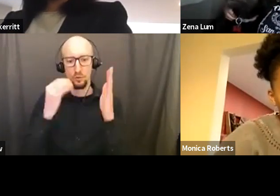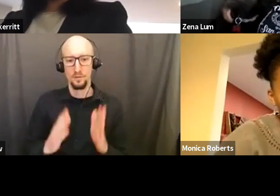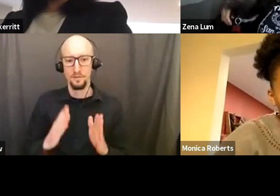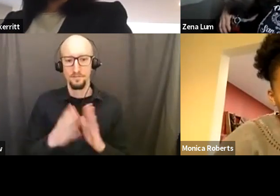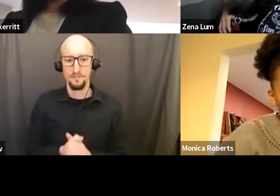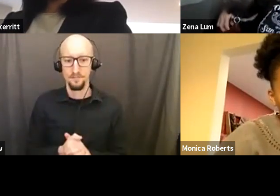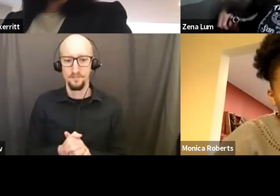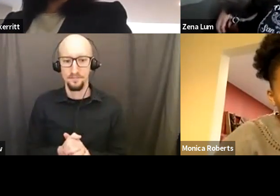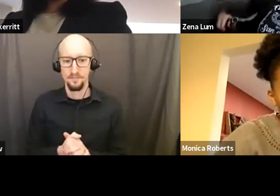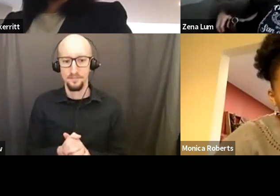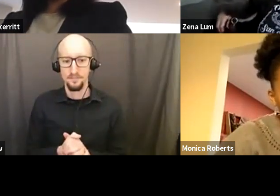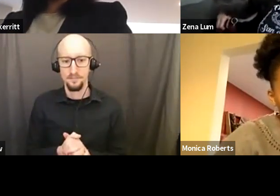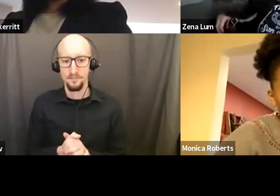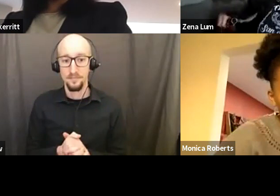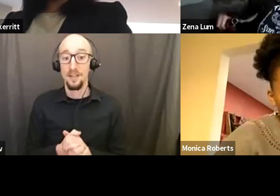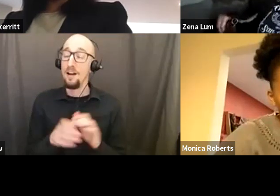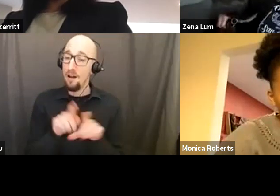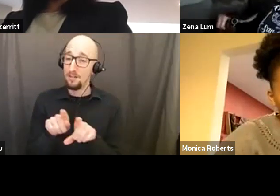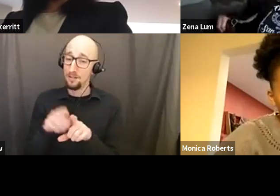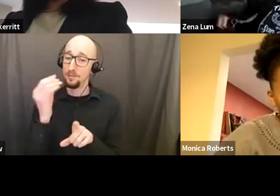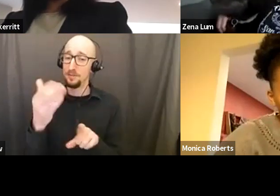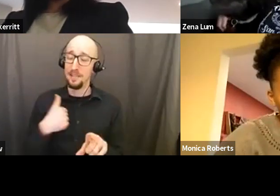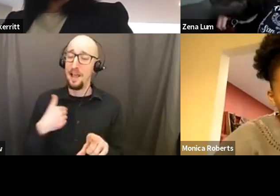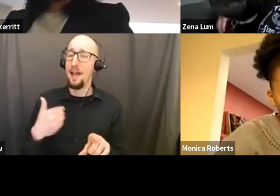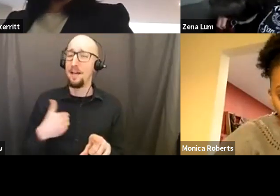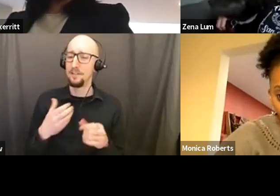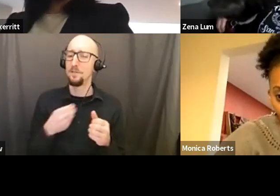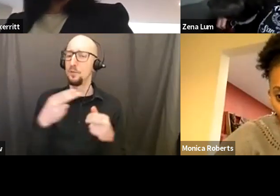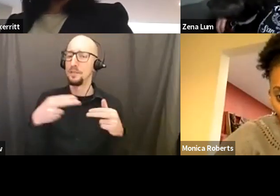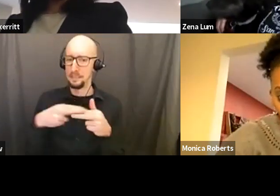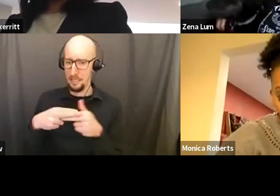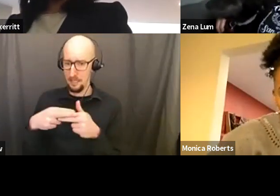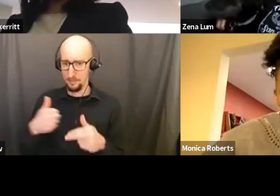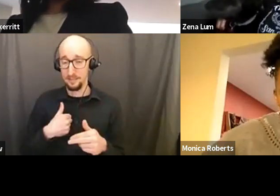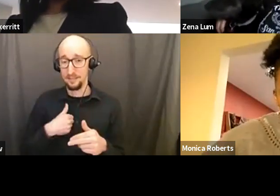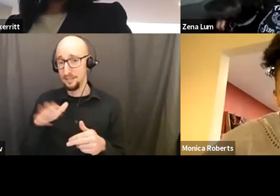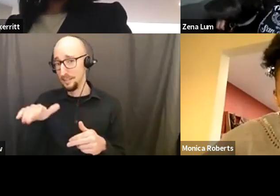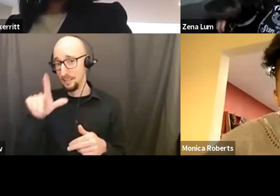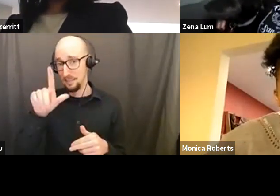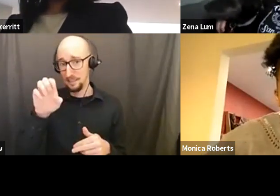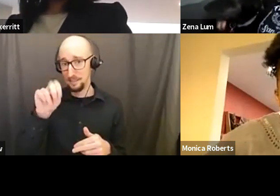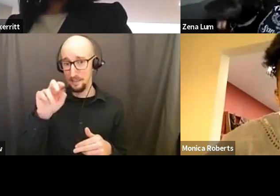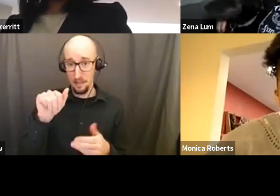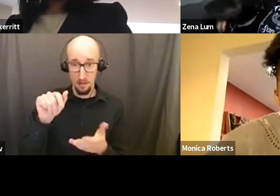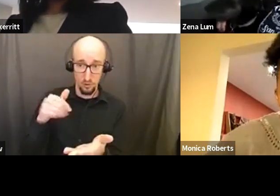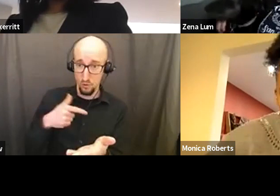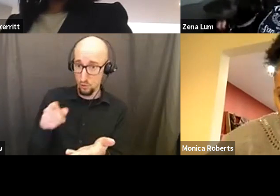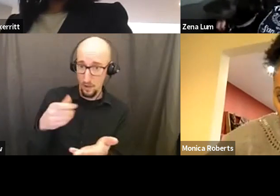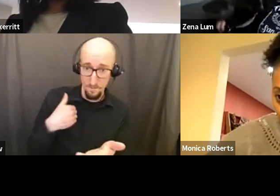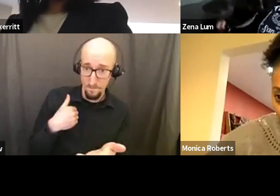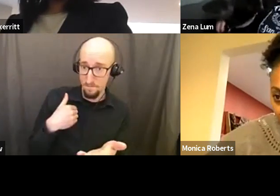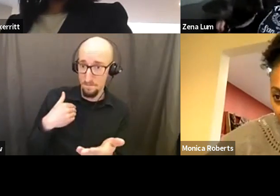So I also have some slides, and Lena, I don't know if you've got them or whether I